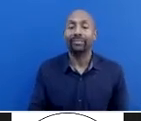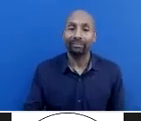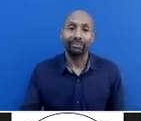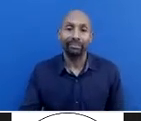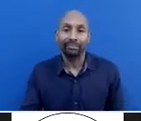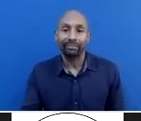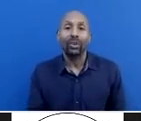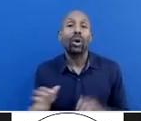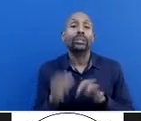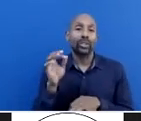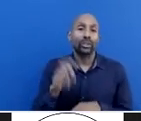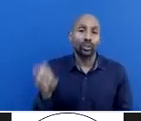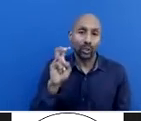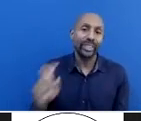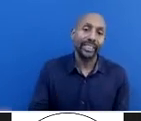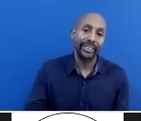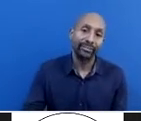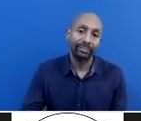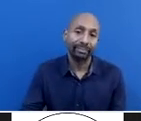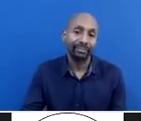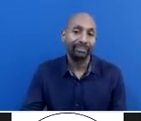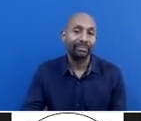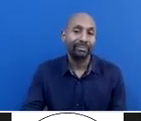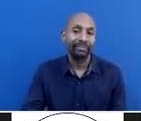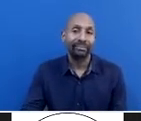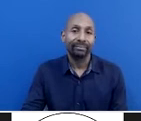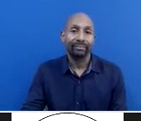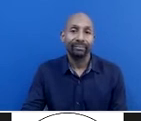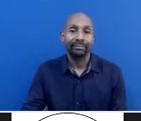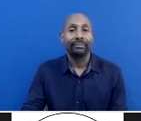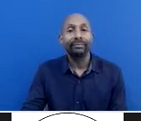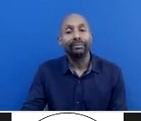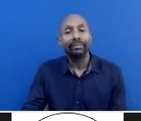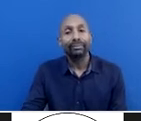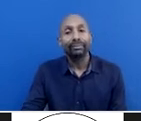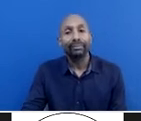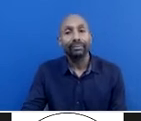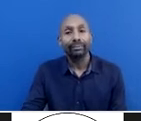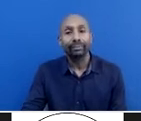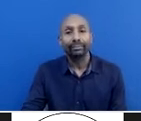journey. So, the struggle, the